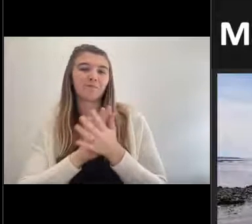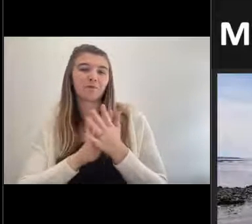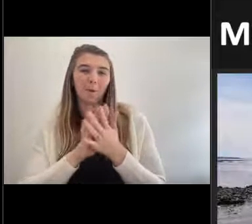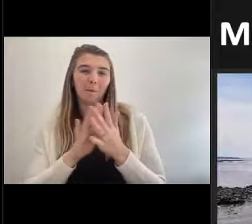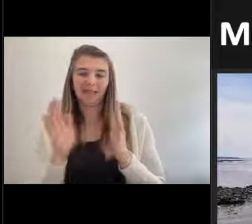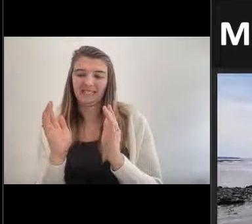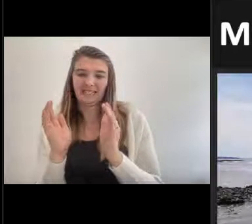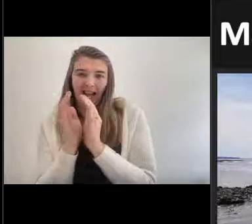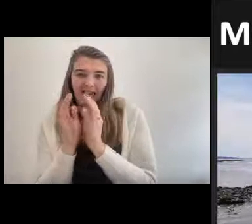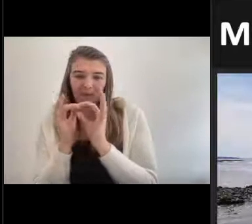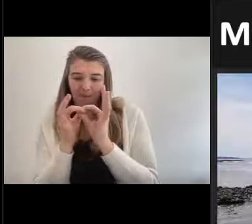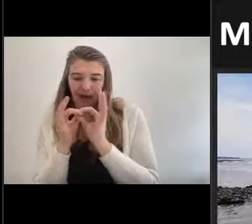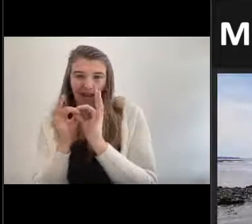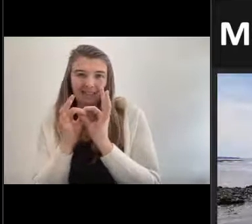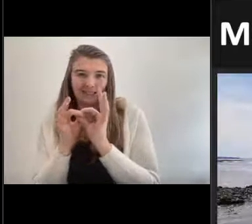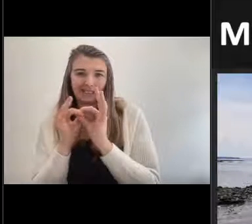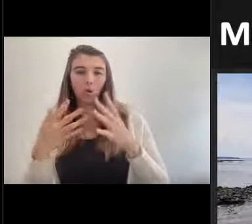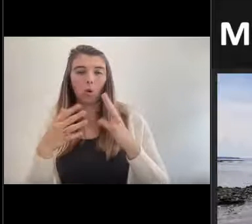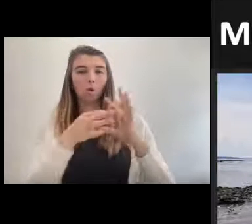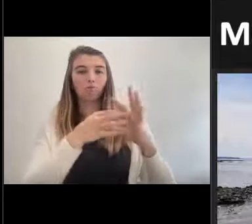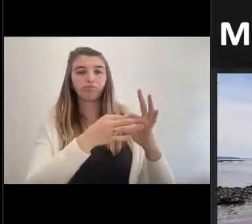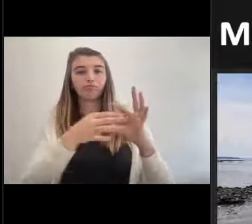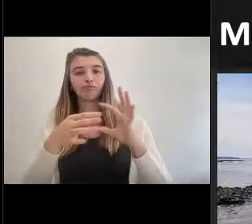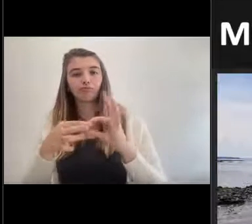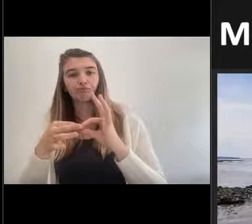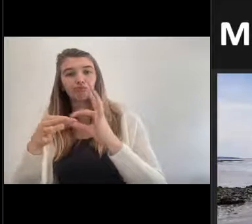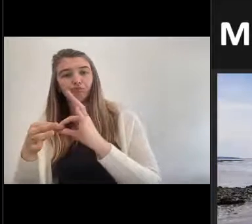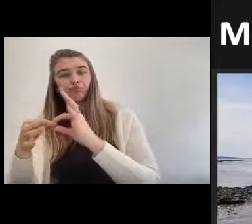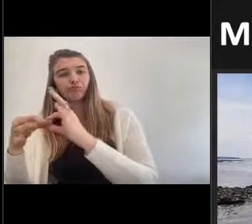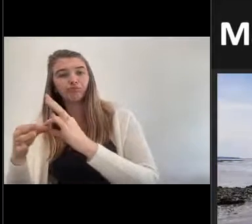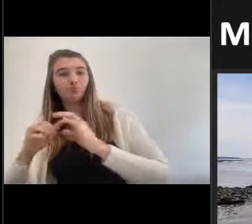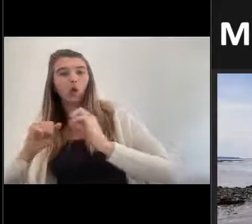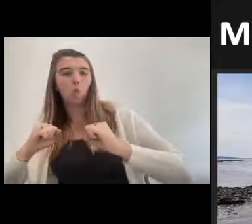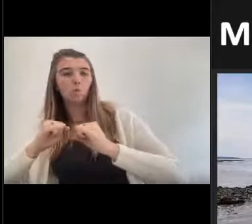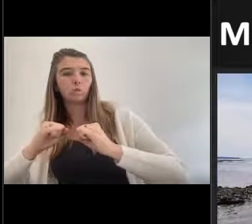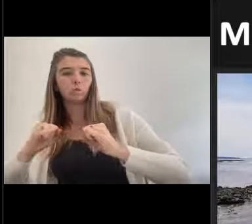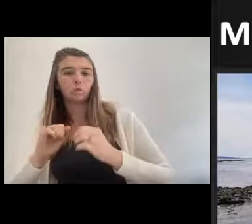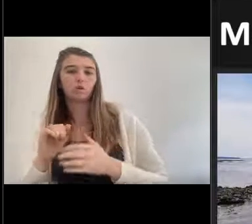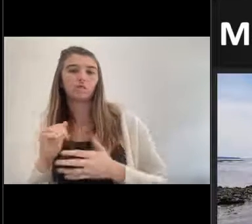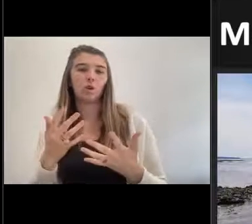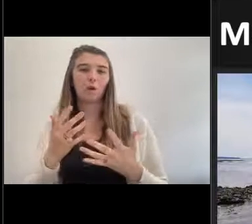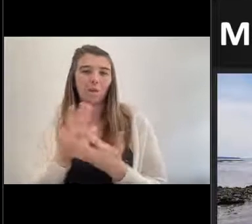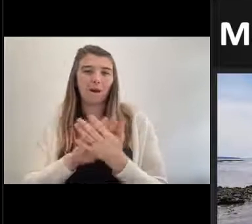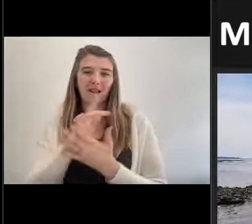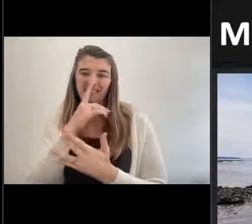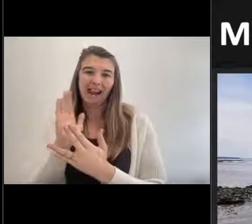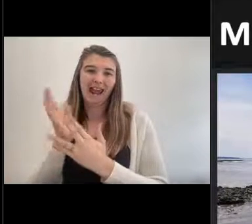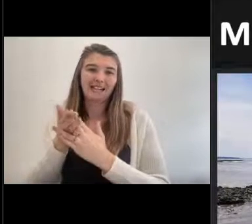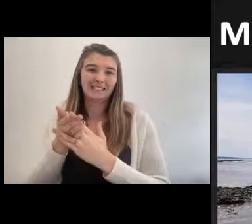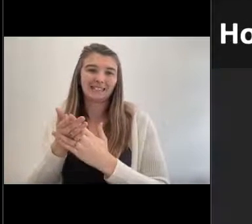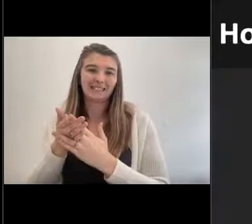PET, more of the chains are quite loosely packed, which just makes them a bit more accessible for microbial attack.